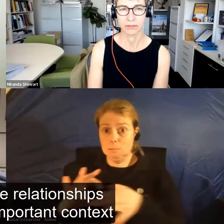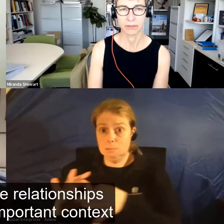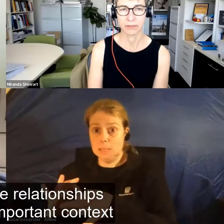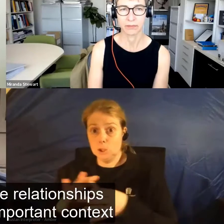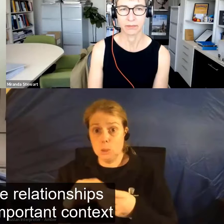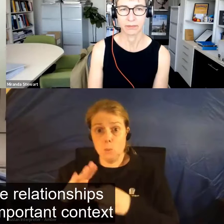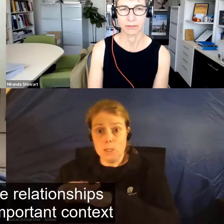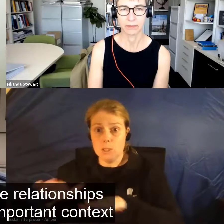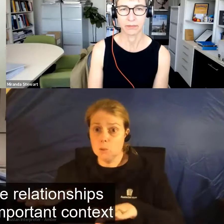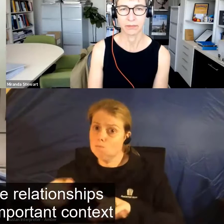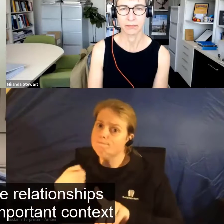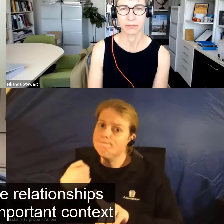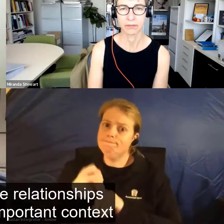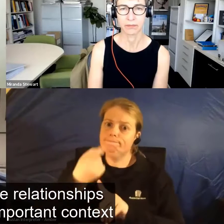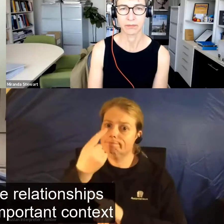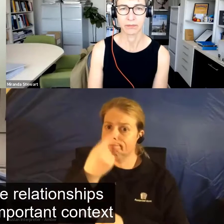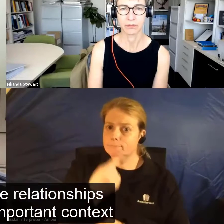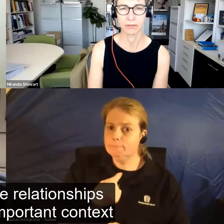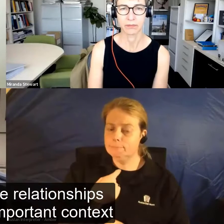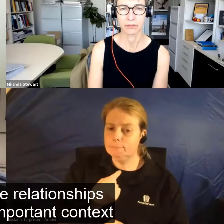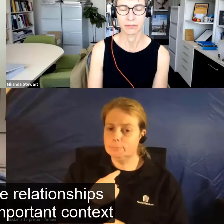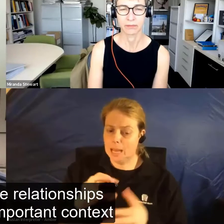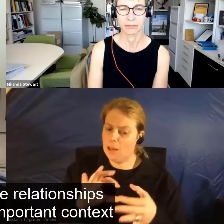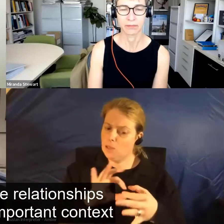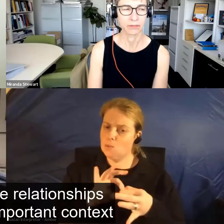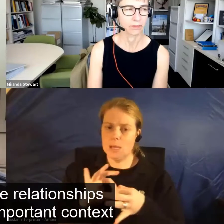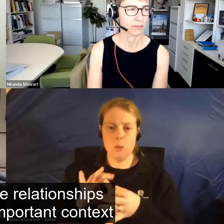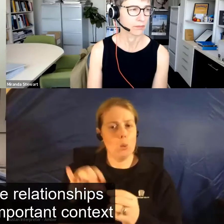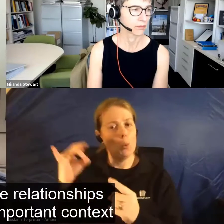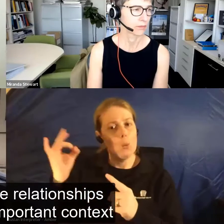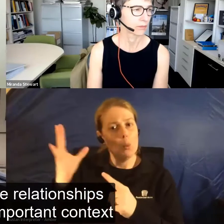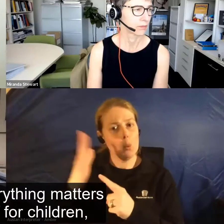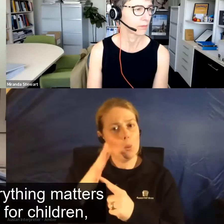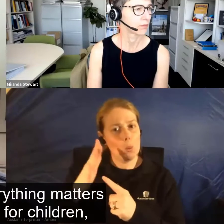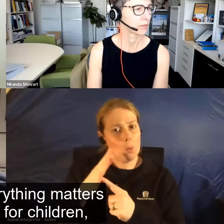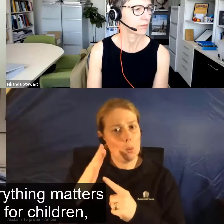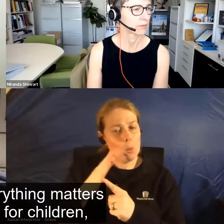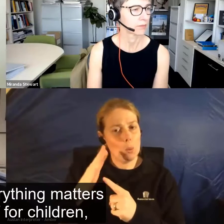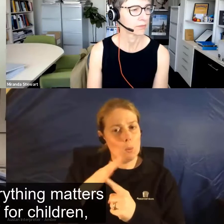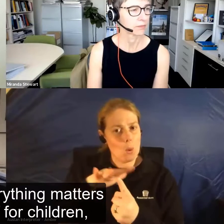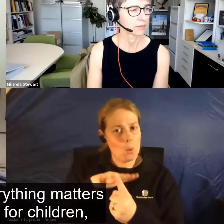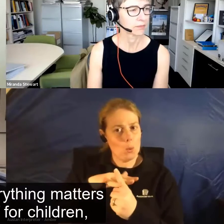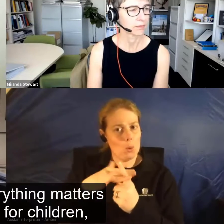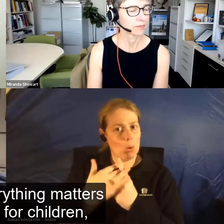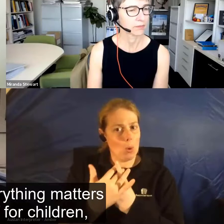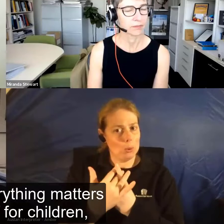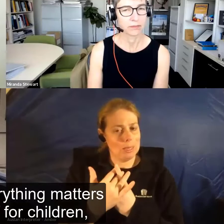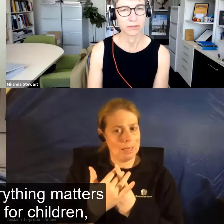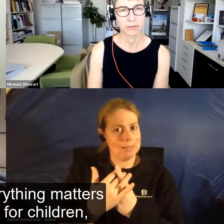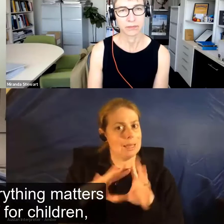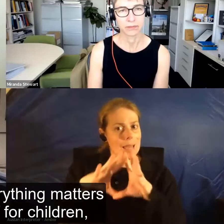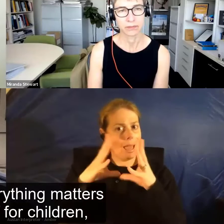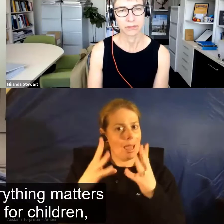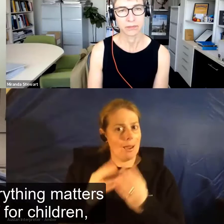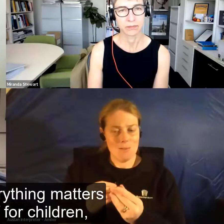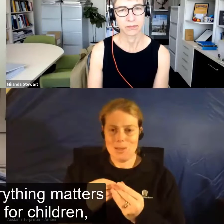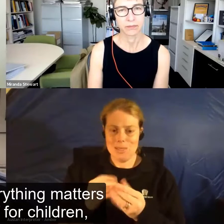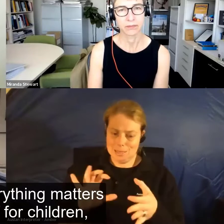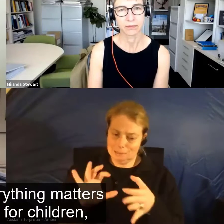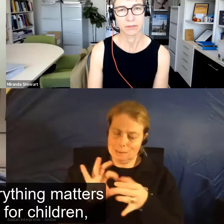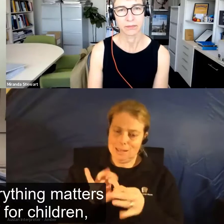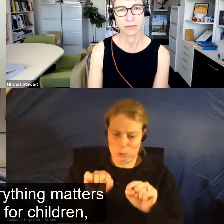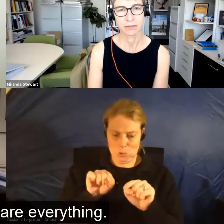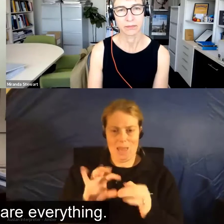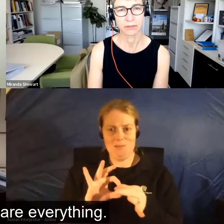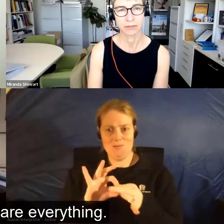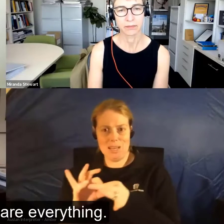affected. And of course, relationships are the very important context in which everything matters in terms of,